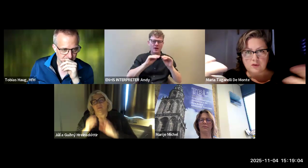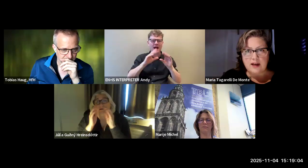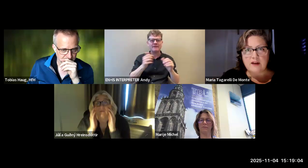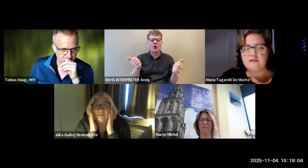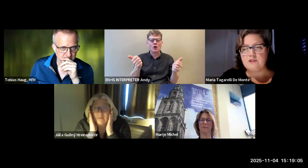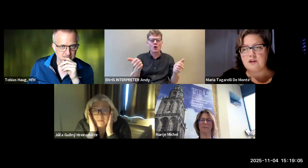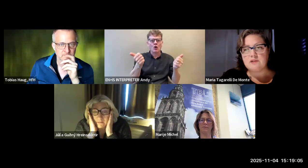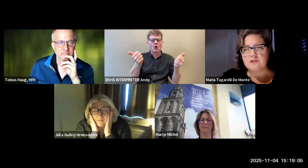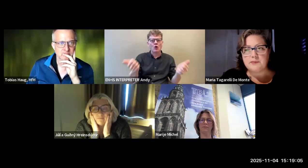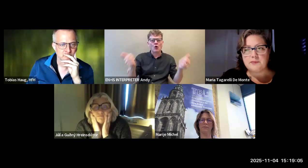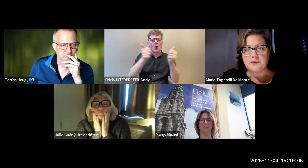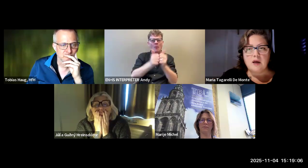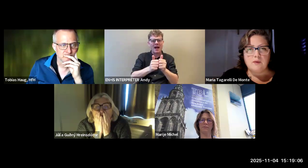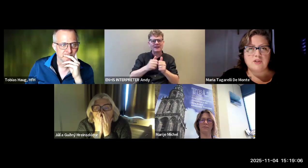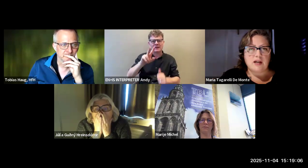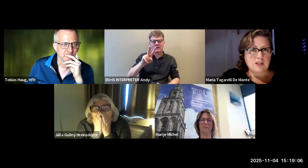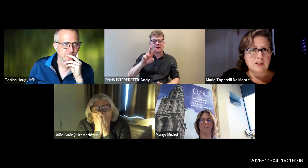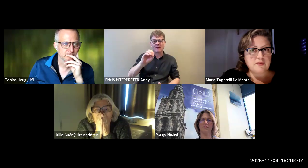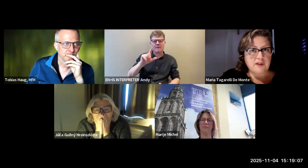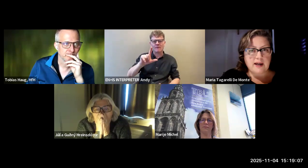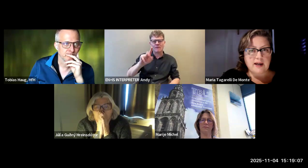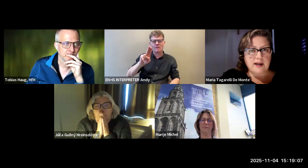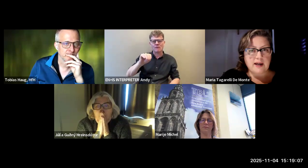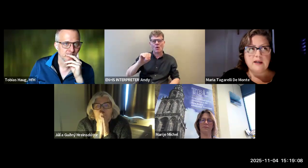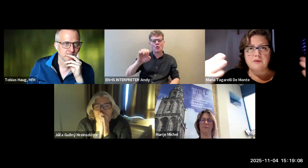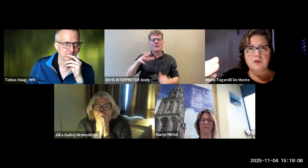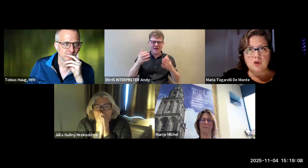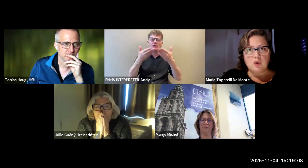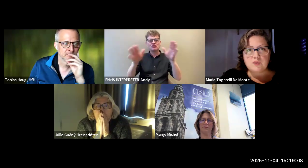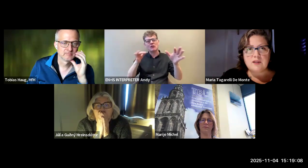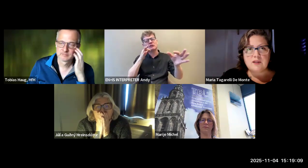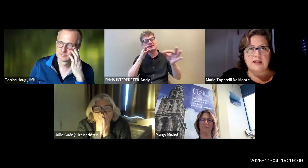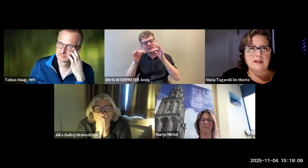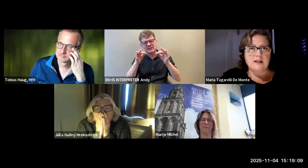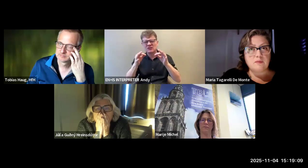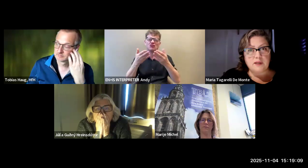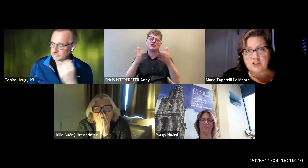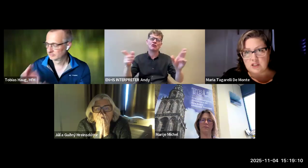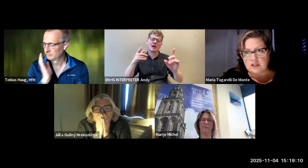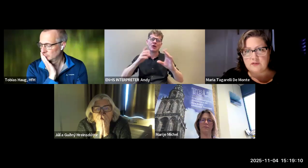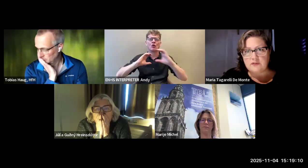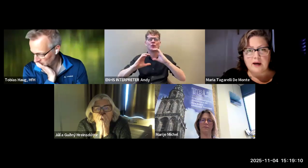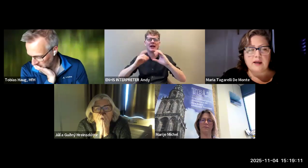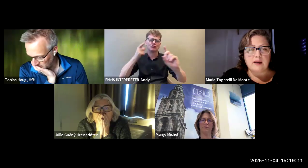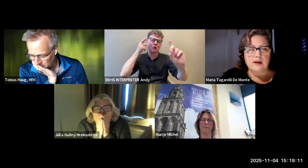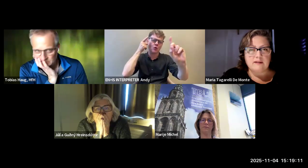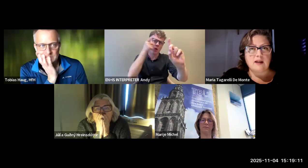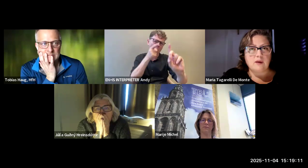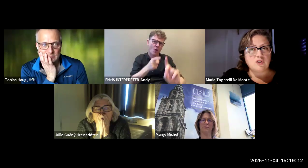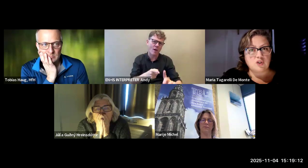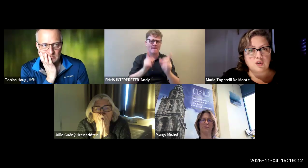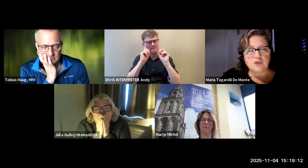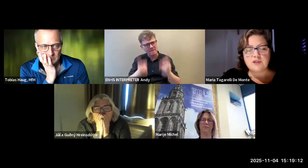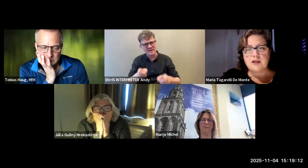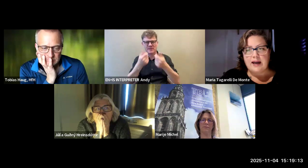which also have these general descriptors, which actually provide general goals that needs to be achieved by